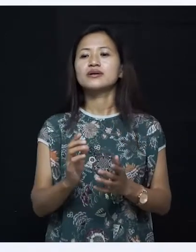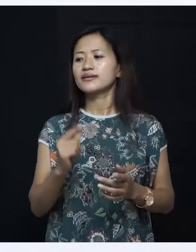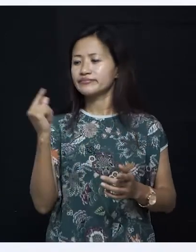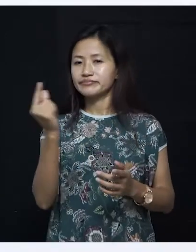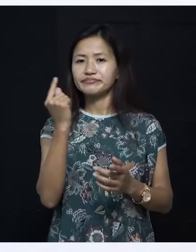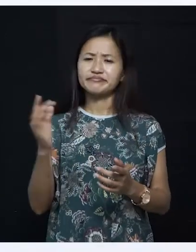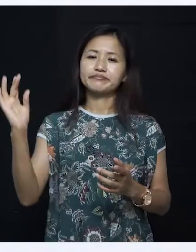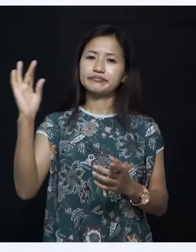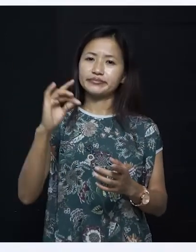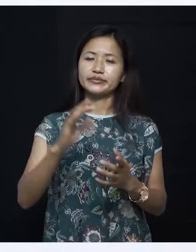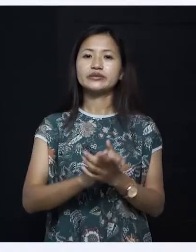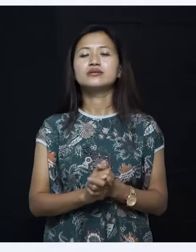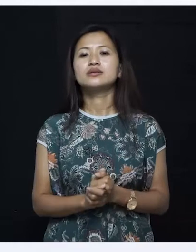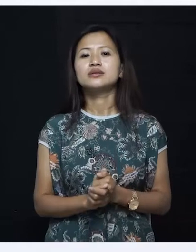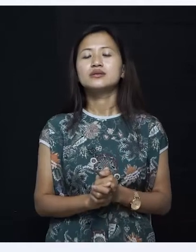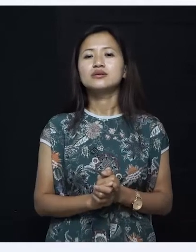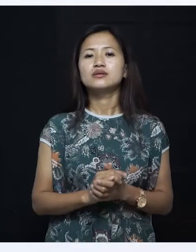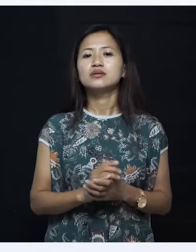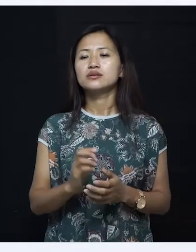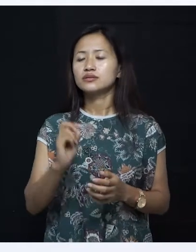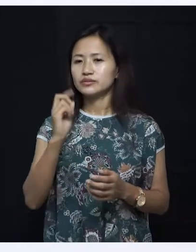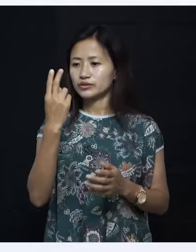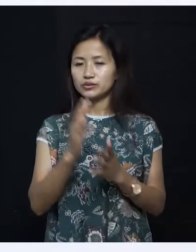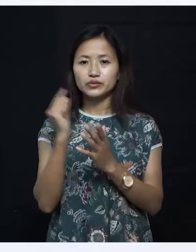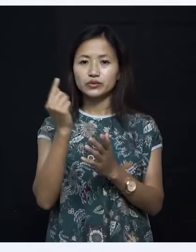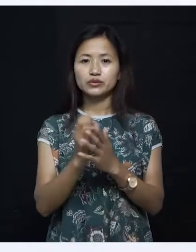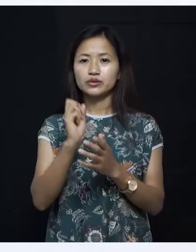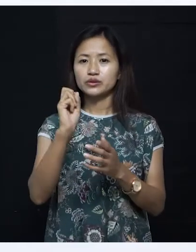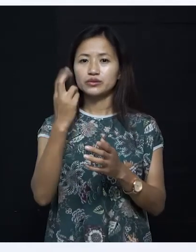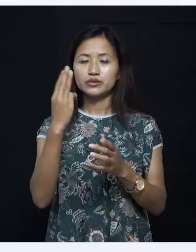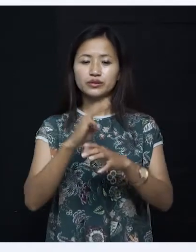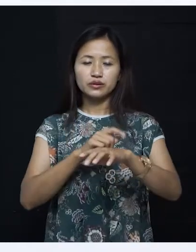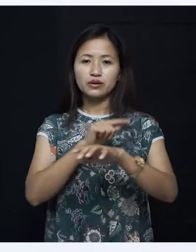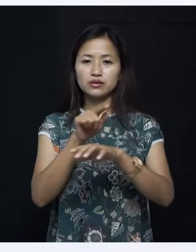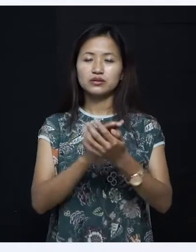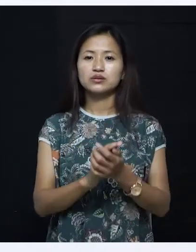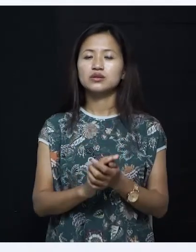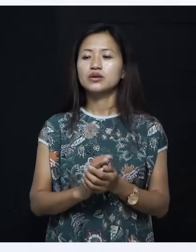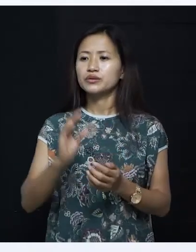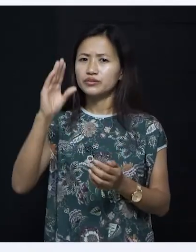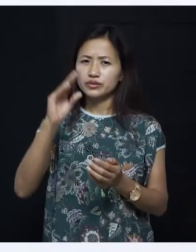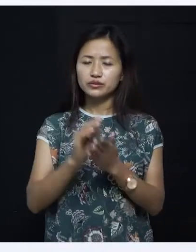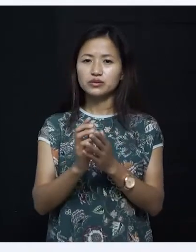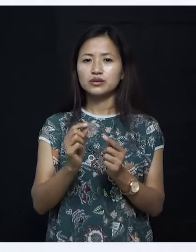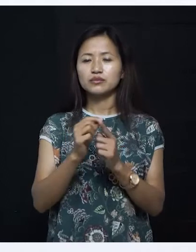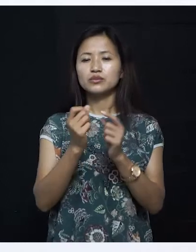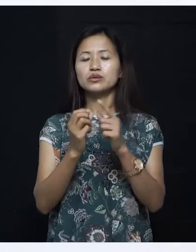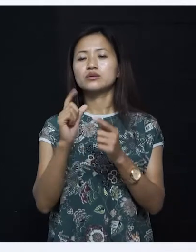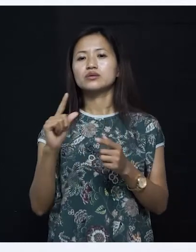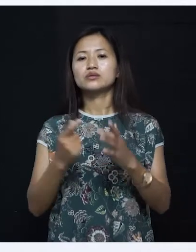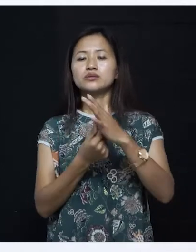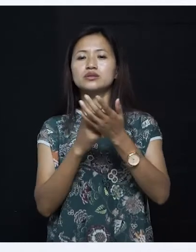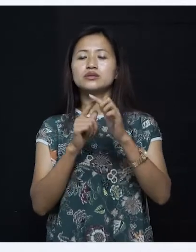the 3 R's, okay. By using the 3 R's, we can reduce the pollution, okay, or to do with